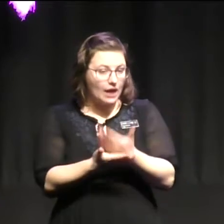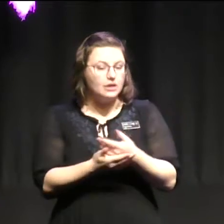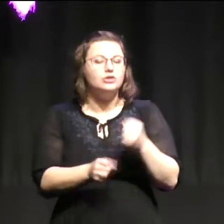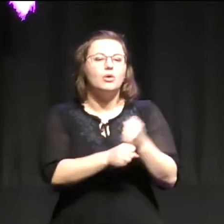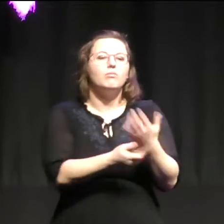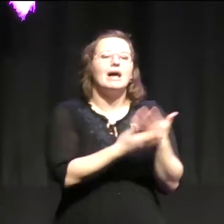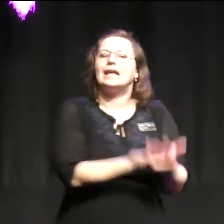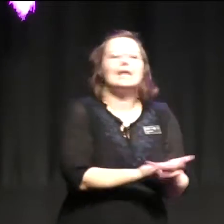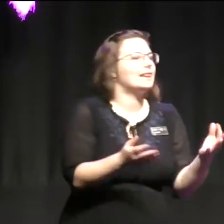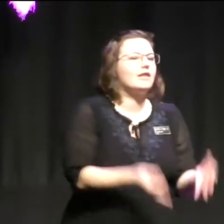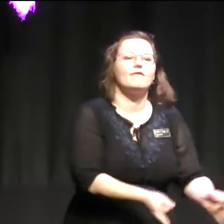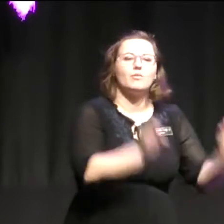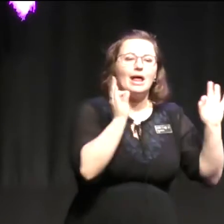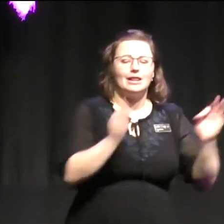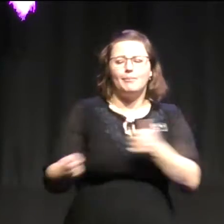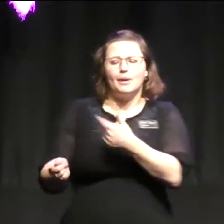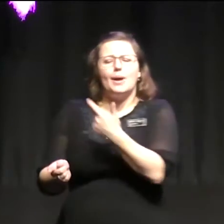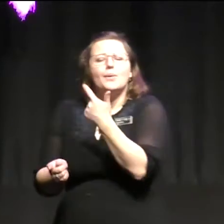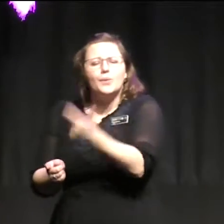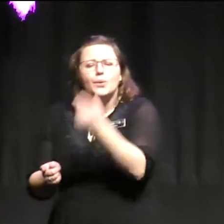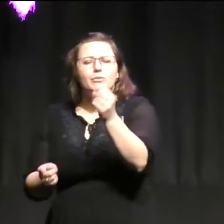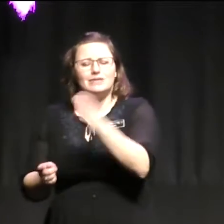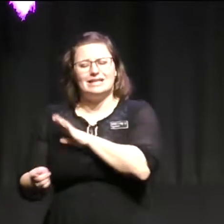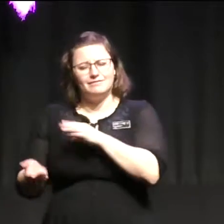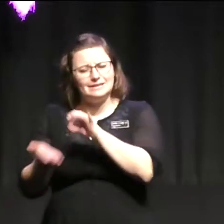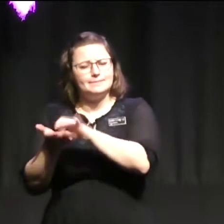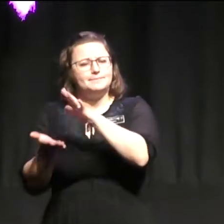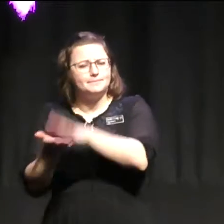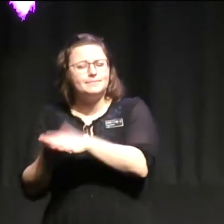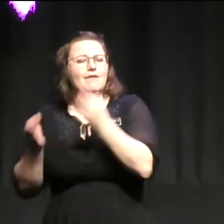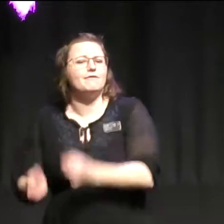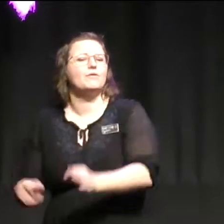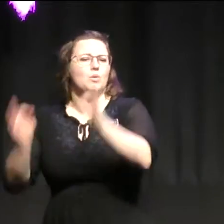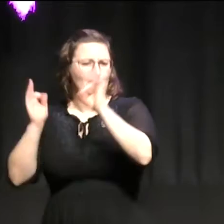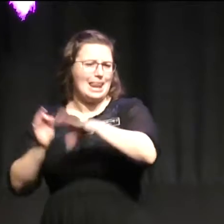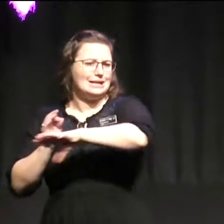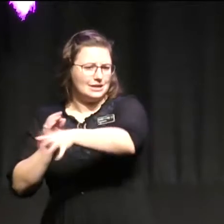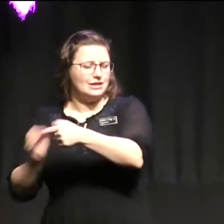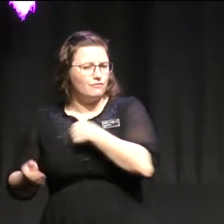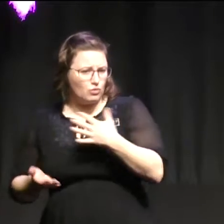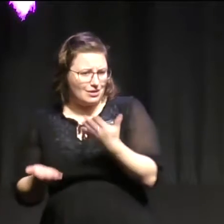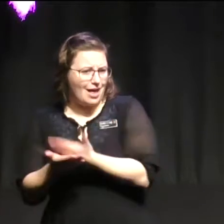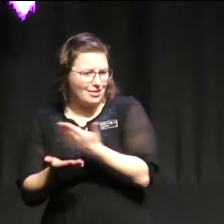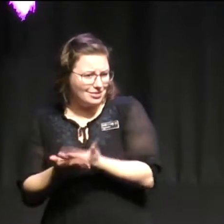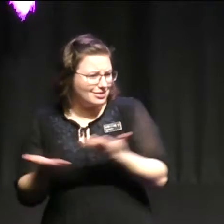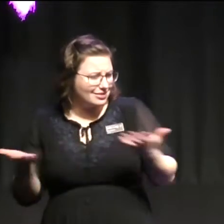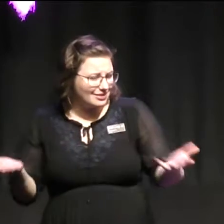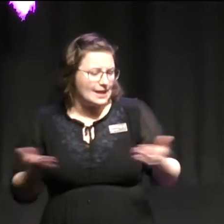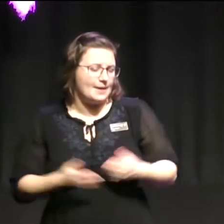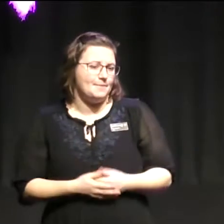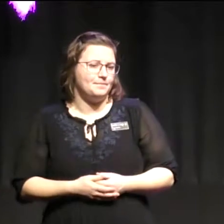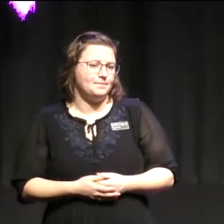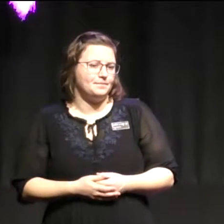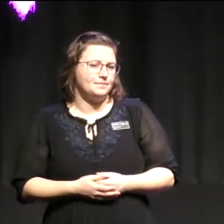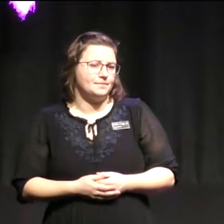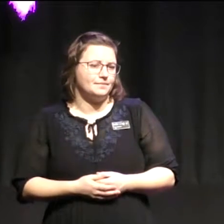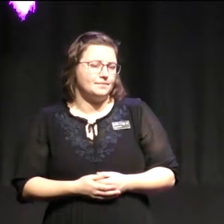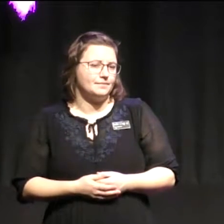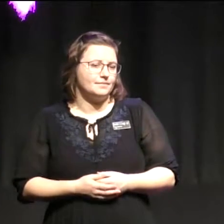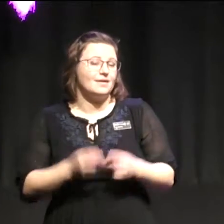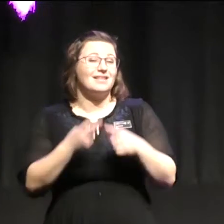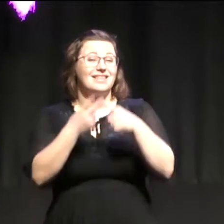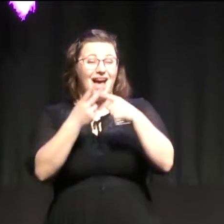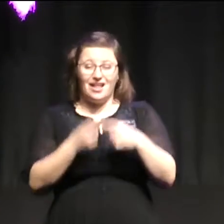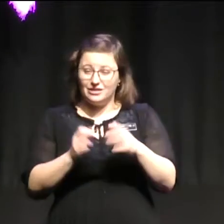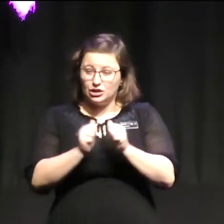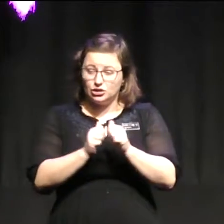sector. Only 7% is in the formal sector in our country. And I think the second major challenge